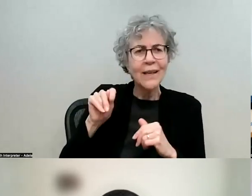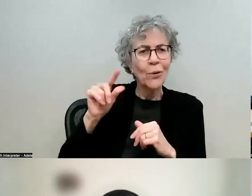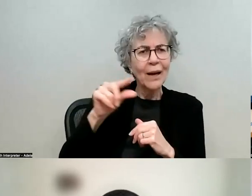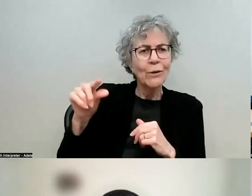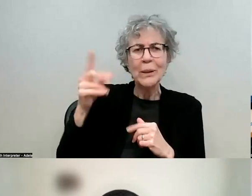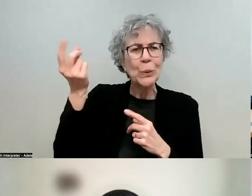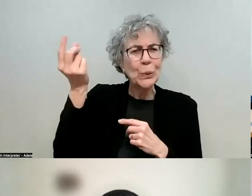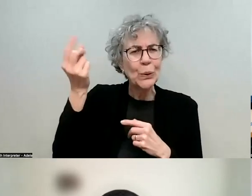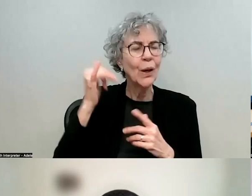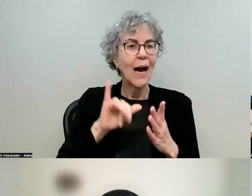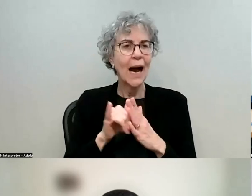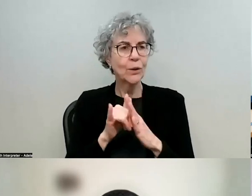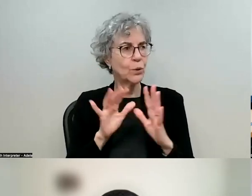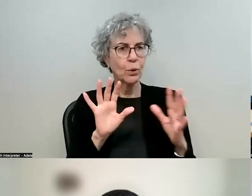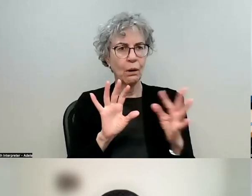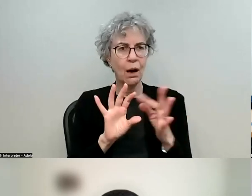those dots